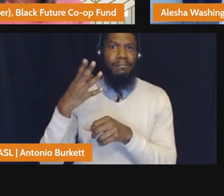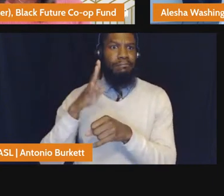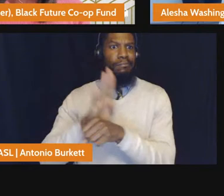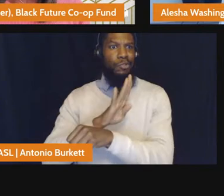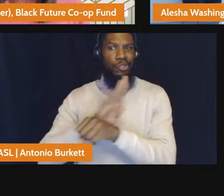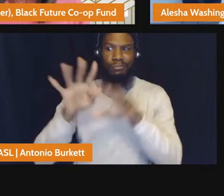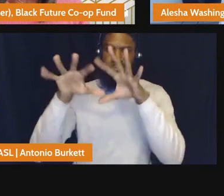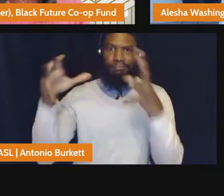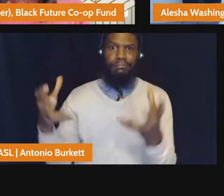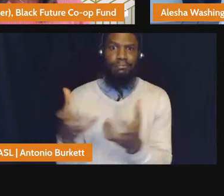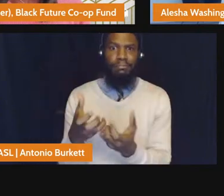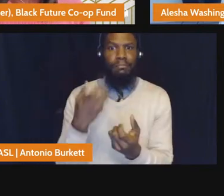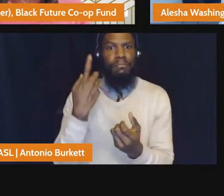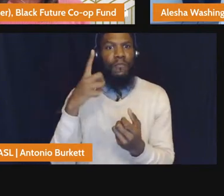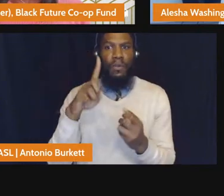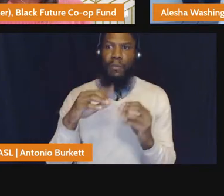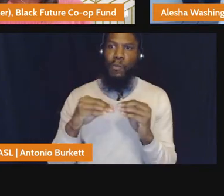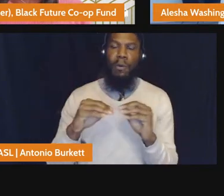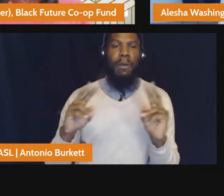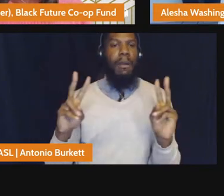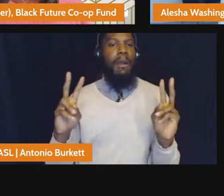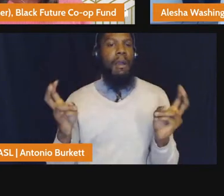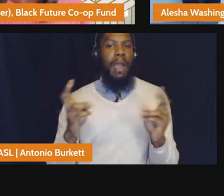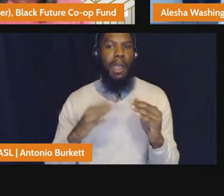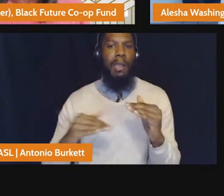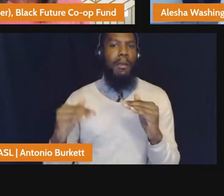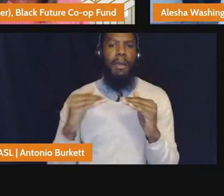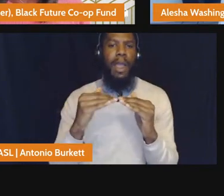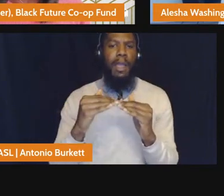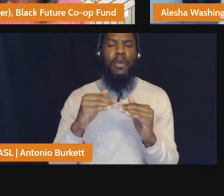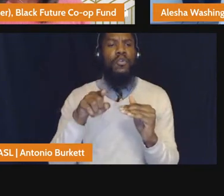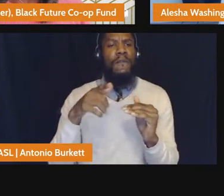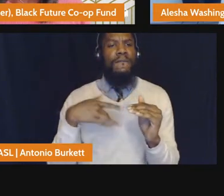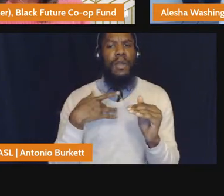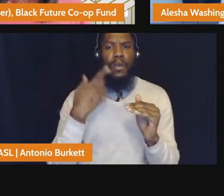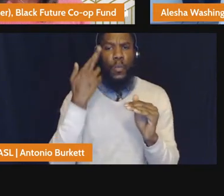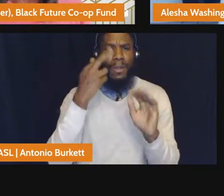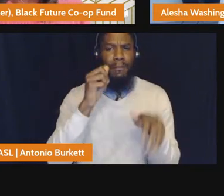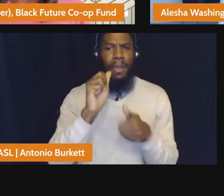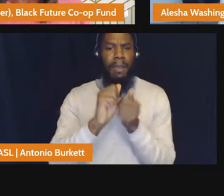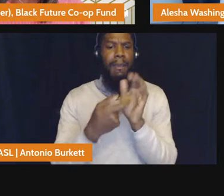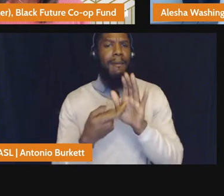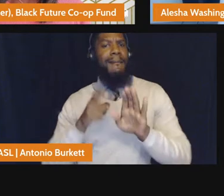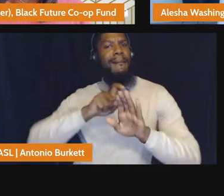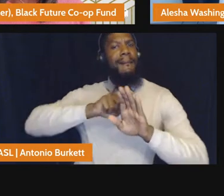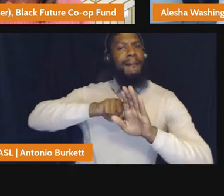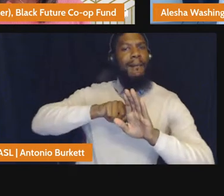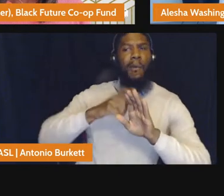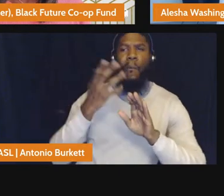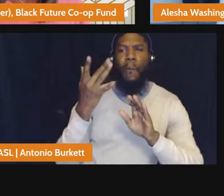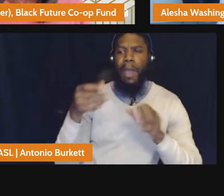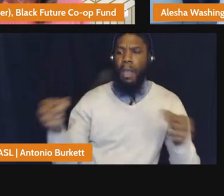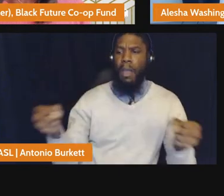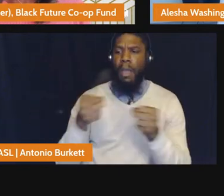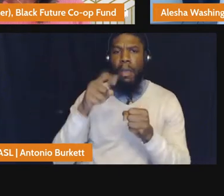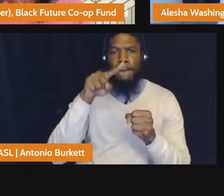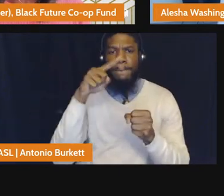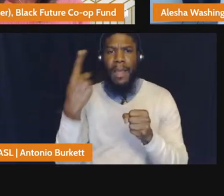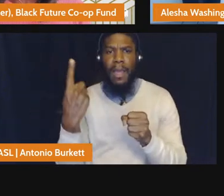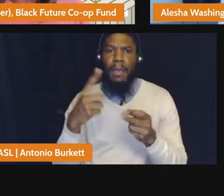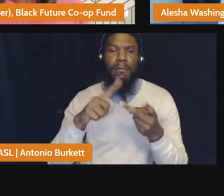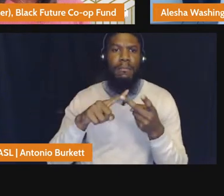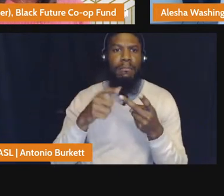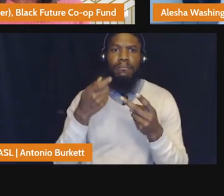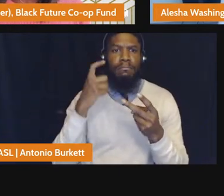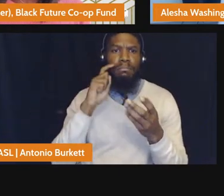think is the impetus behind this wave? What do you see as the potential barriers to success? And what's needed